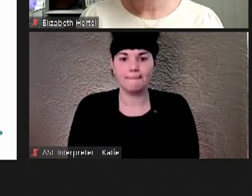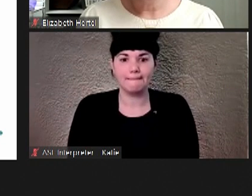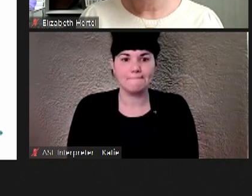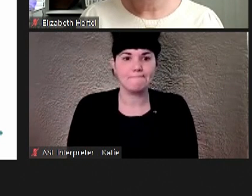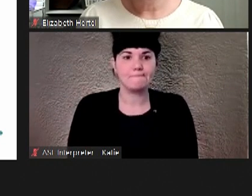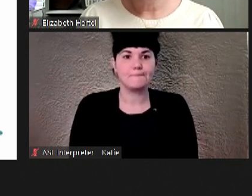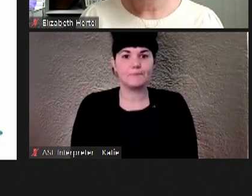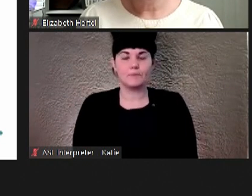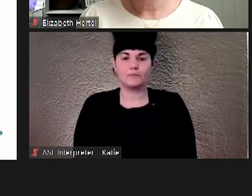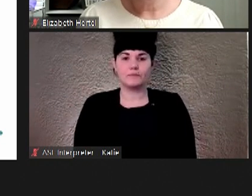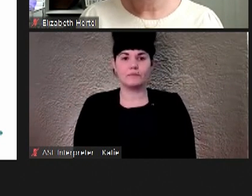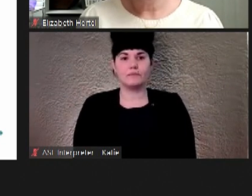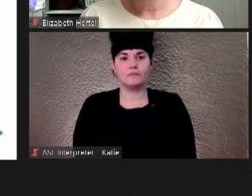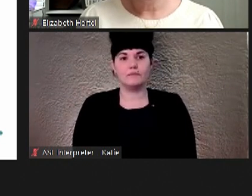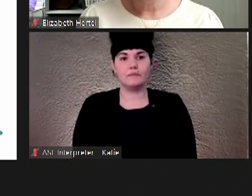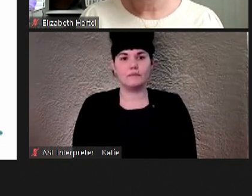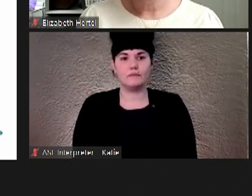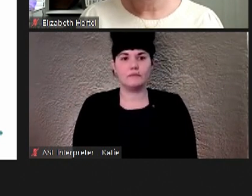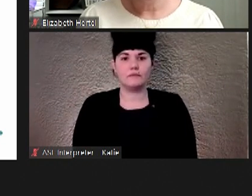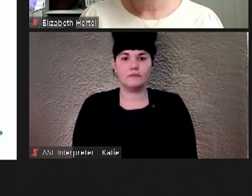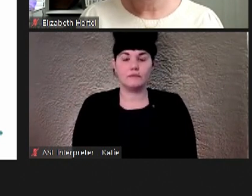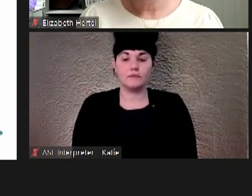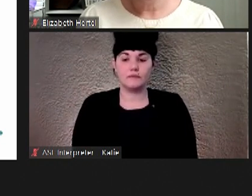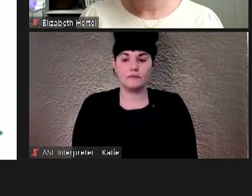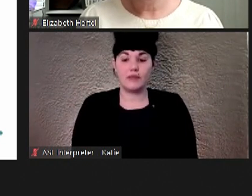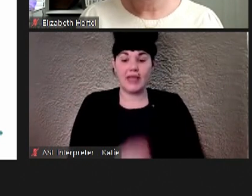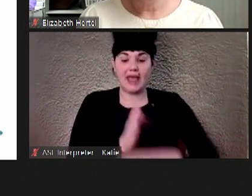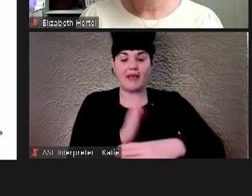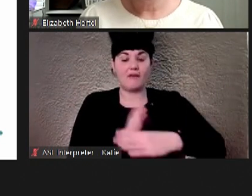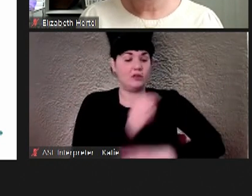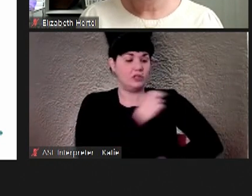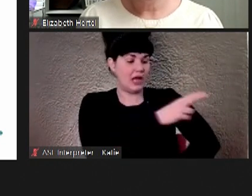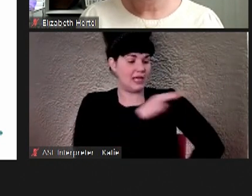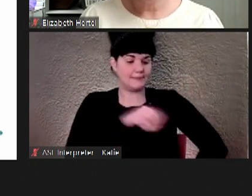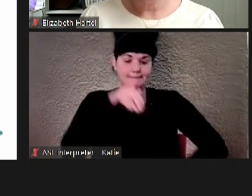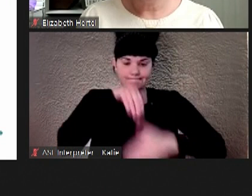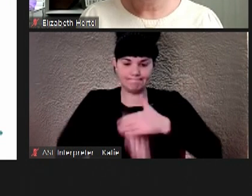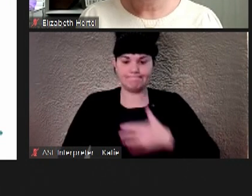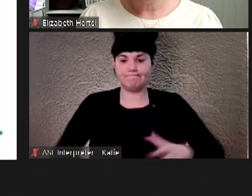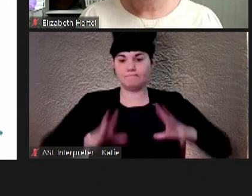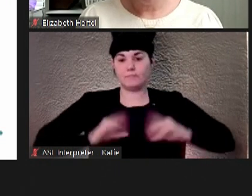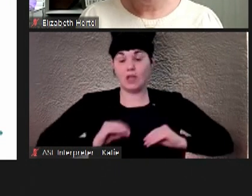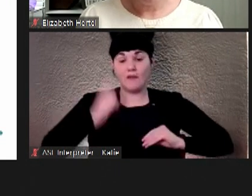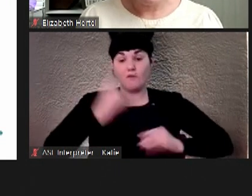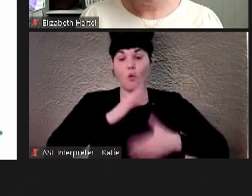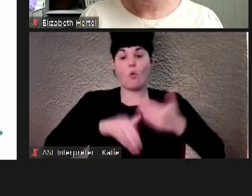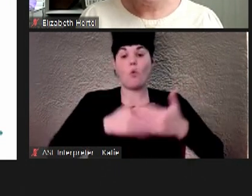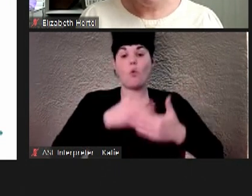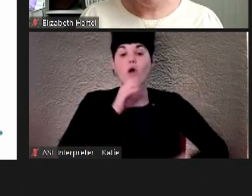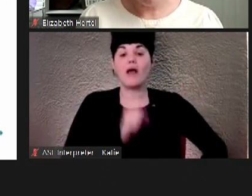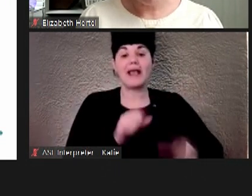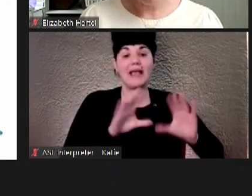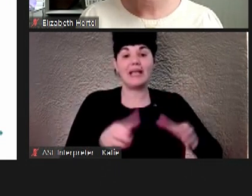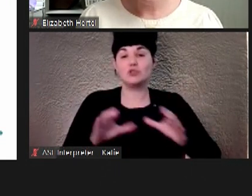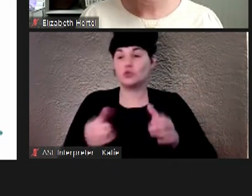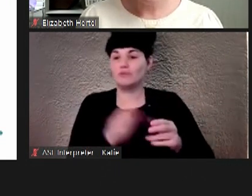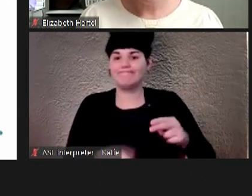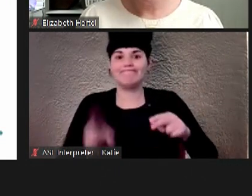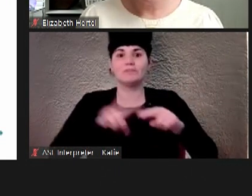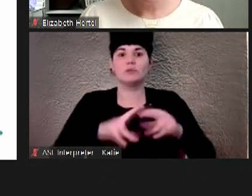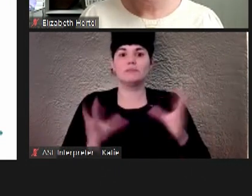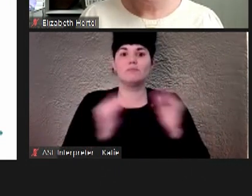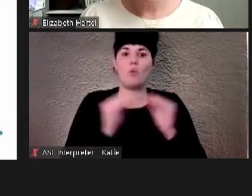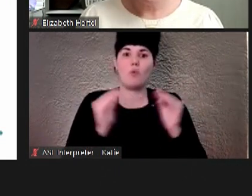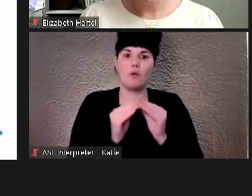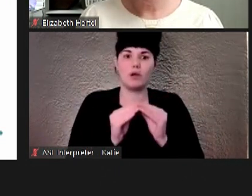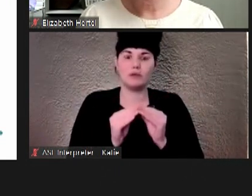Our average hospital admissions are increasing for all age groups. And if I could go to the next slide, I want to